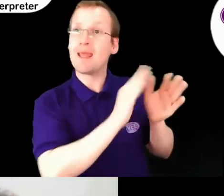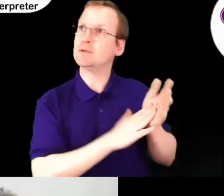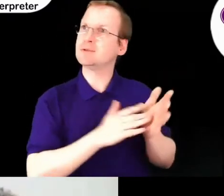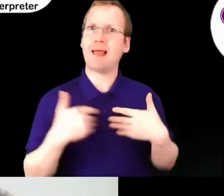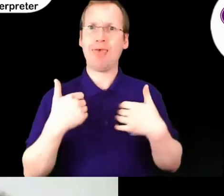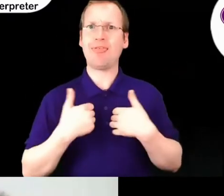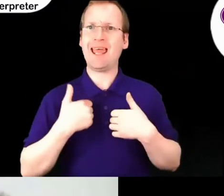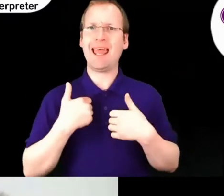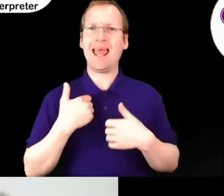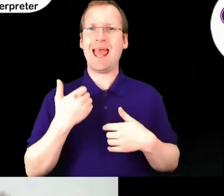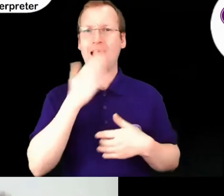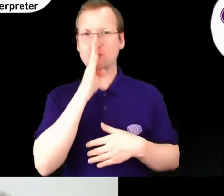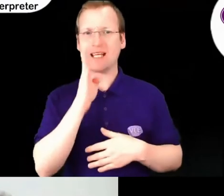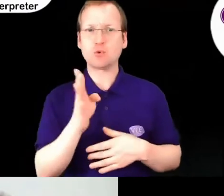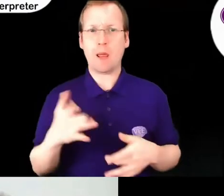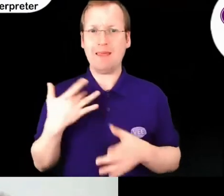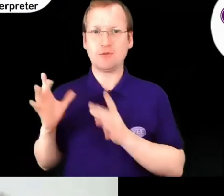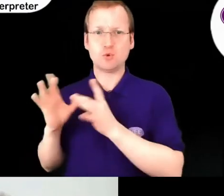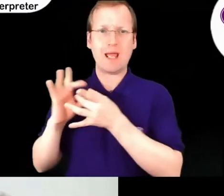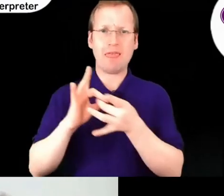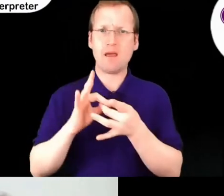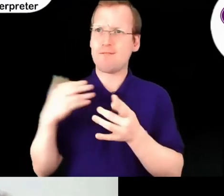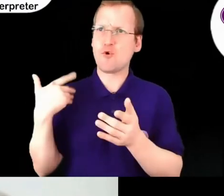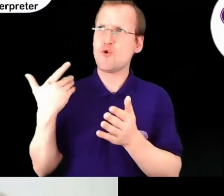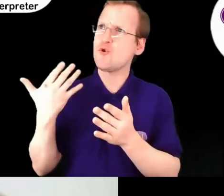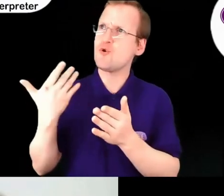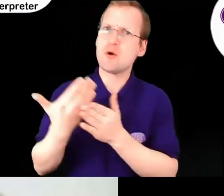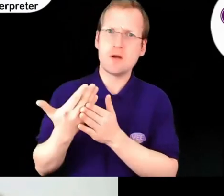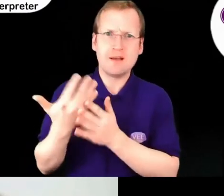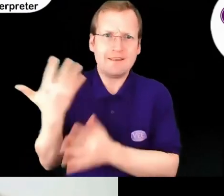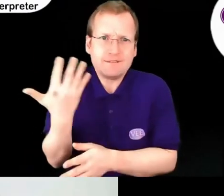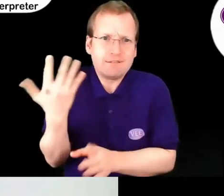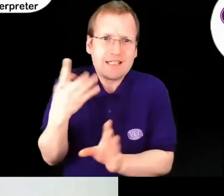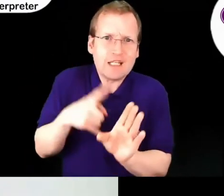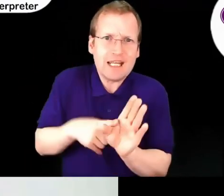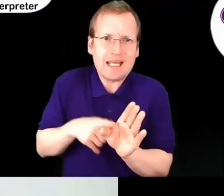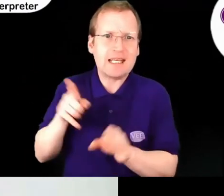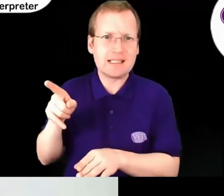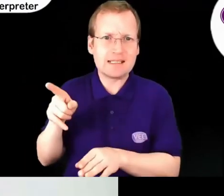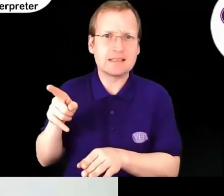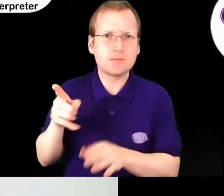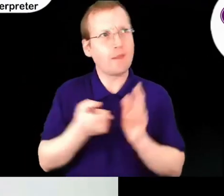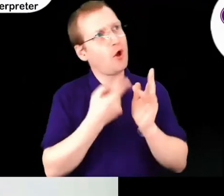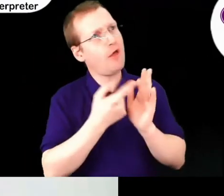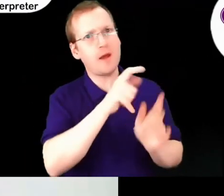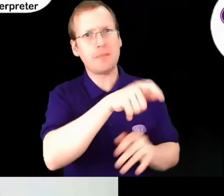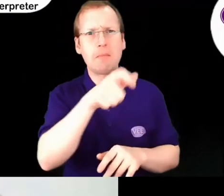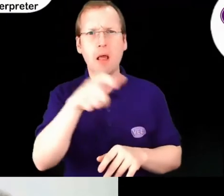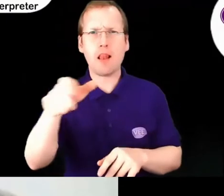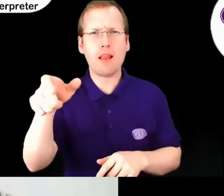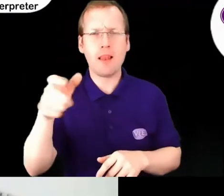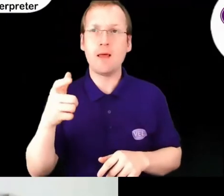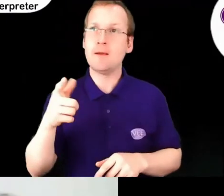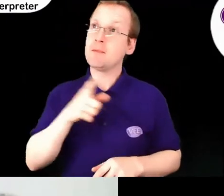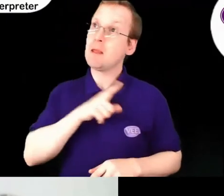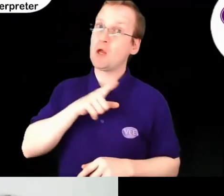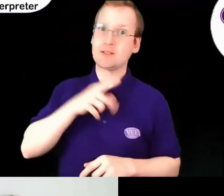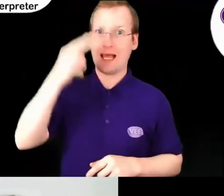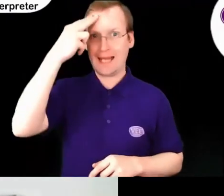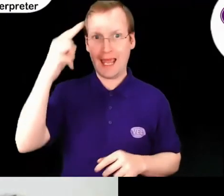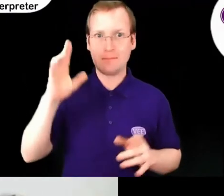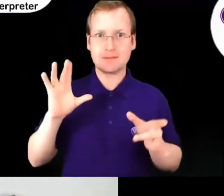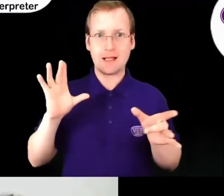he and I lived together for about maybe 15 years, along with other people. And because our names are